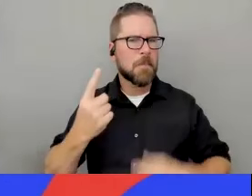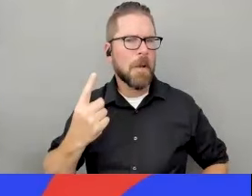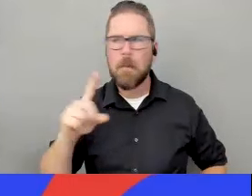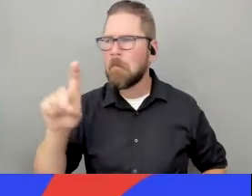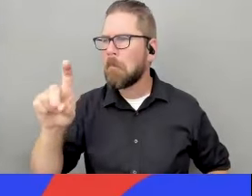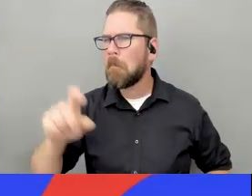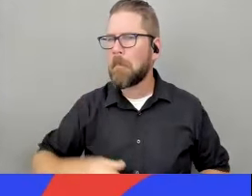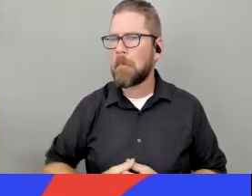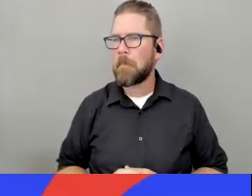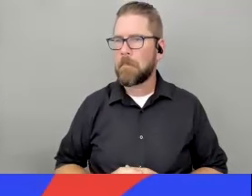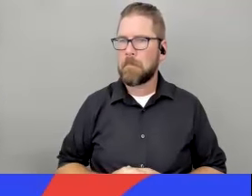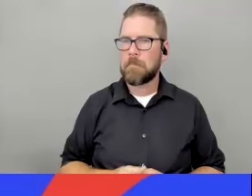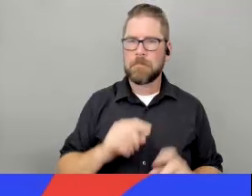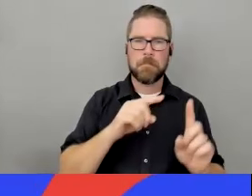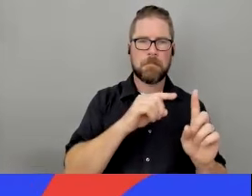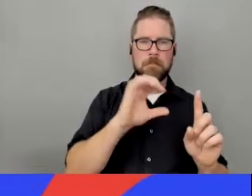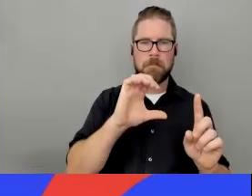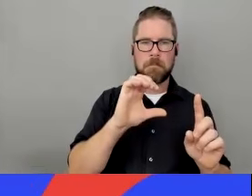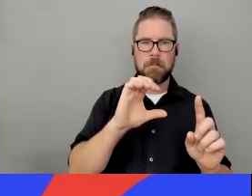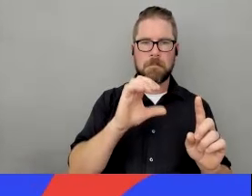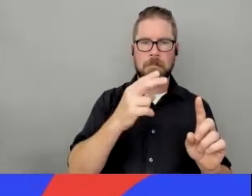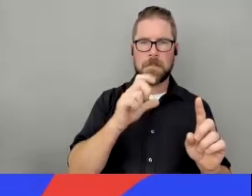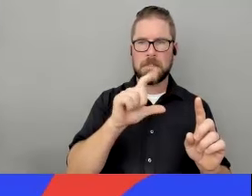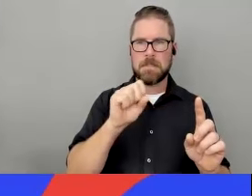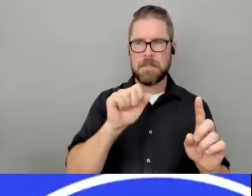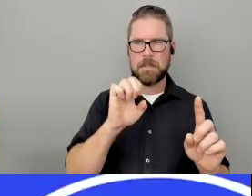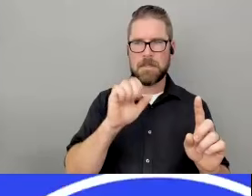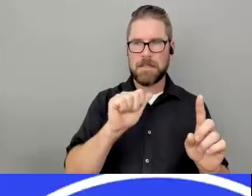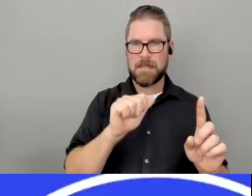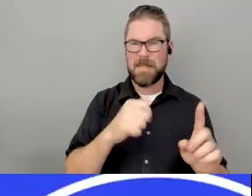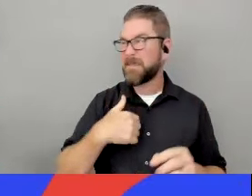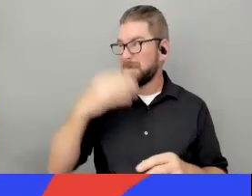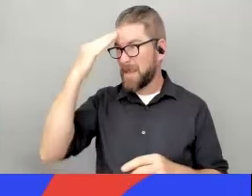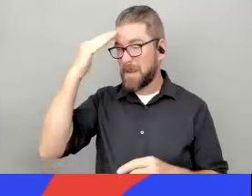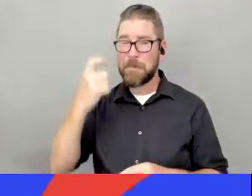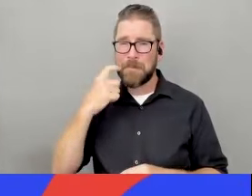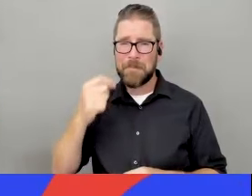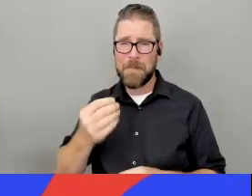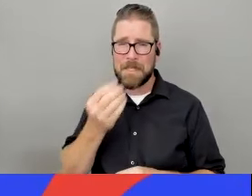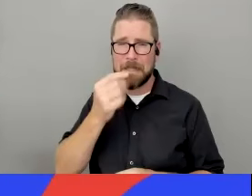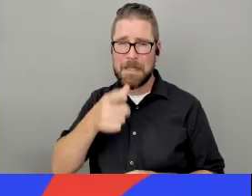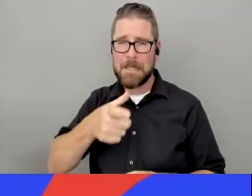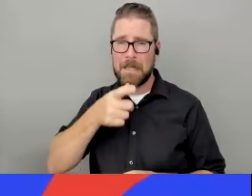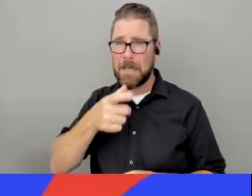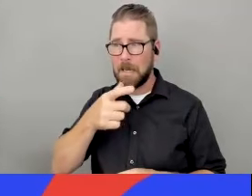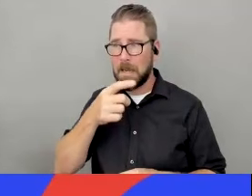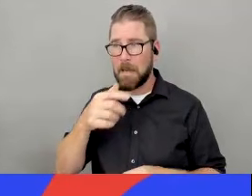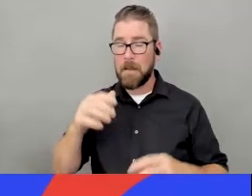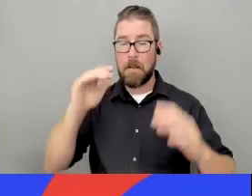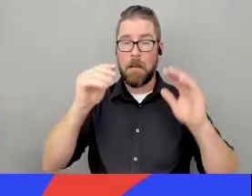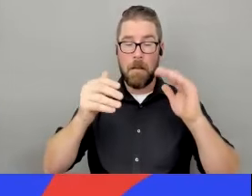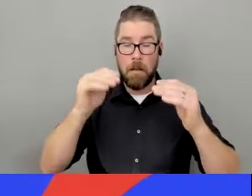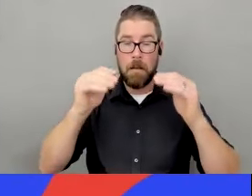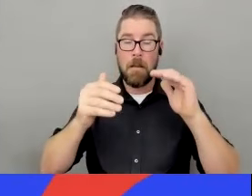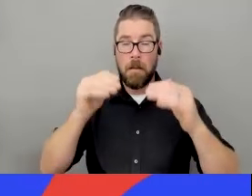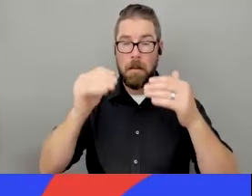I know that after lunch presentation, we're still kind of sleepy from the food. Uh-huh. Yeah. Some of us still